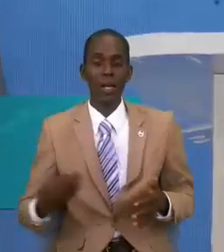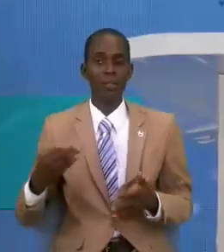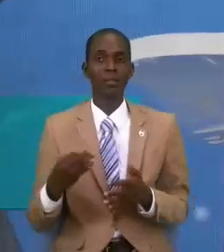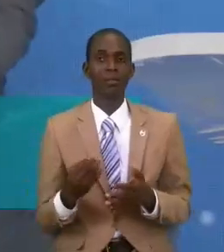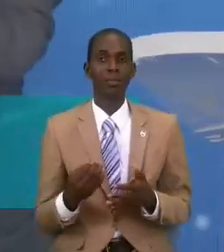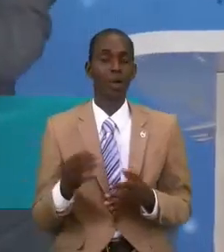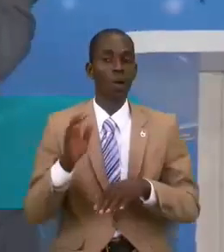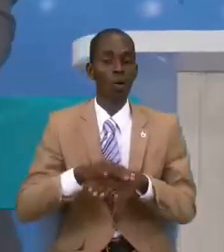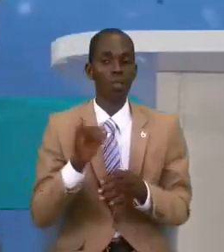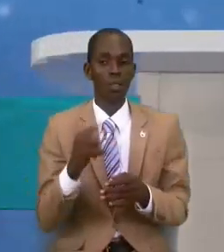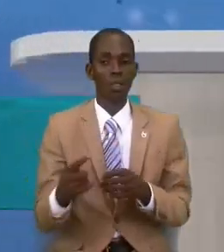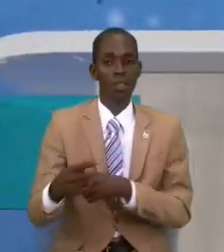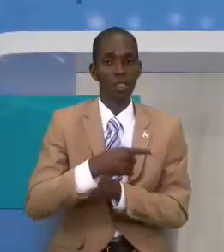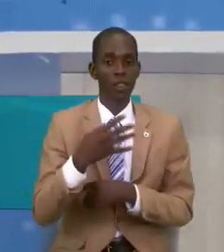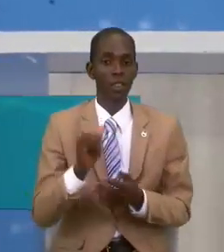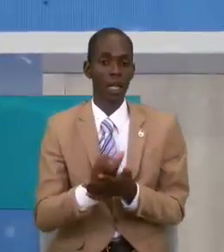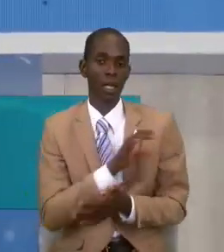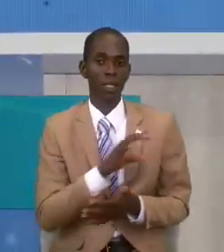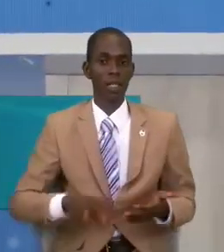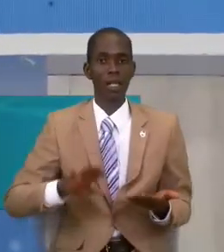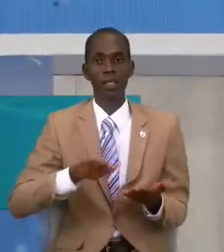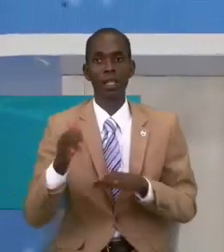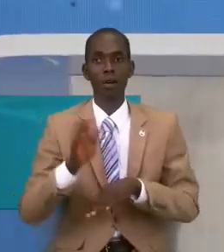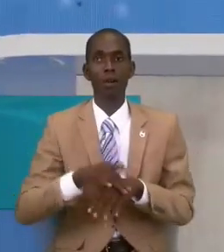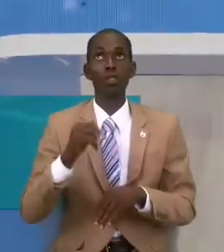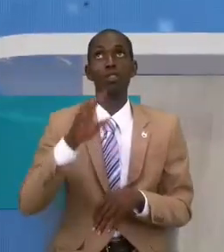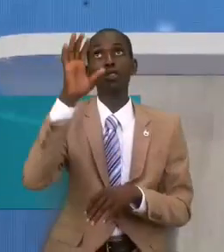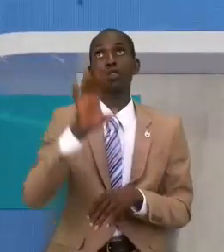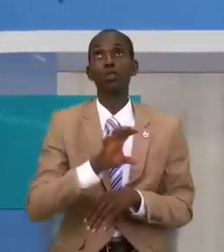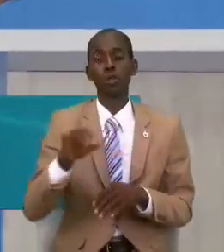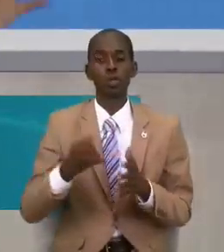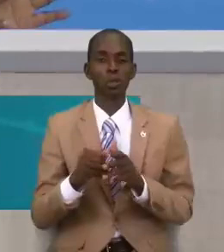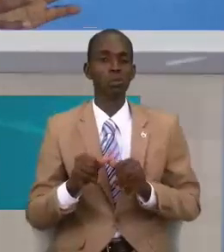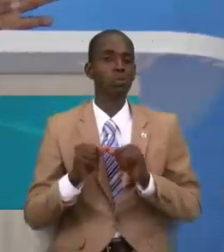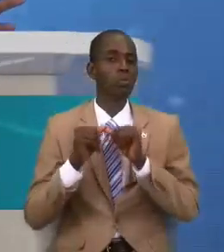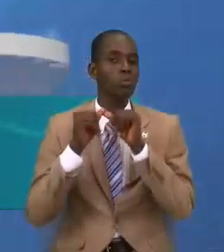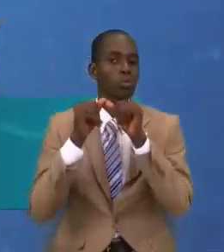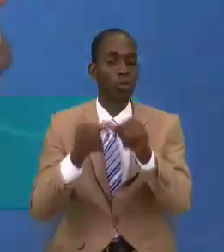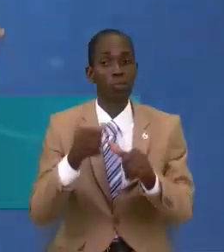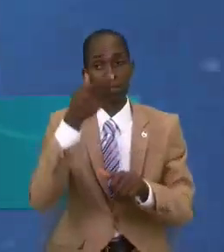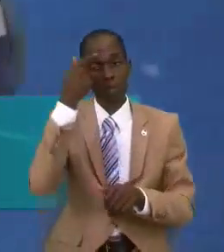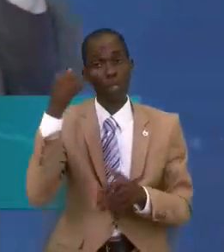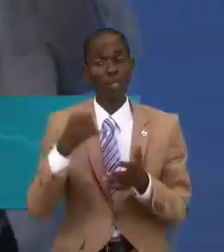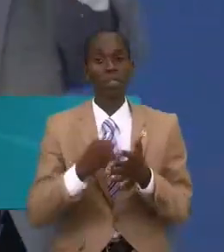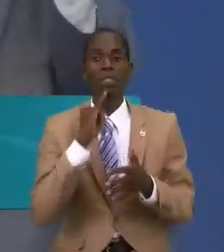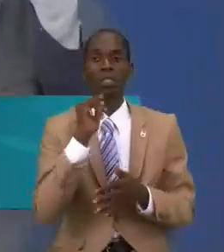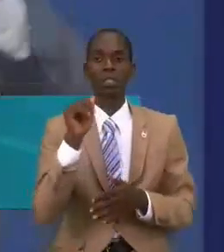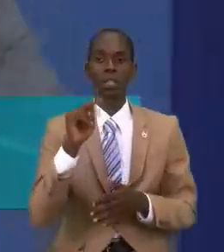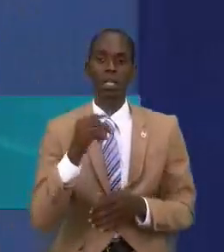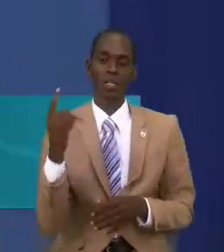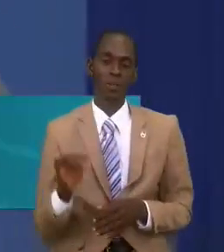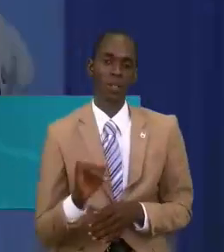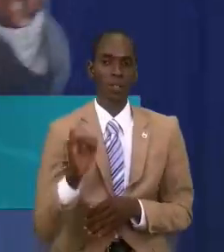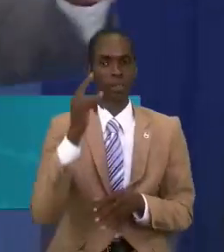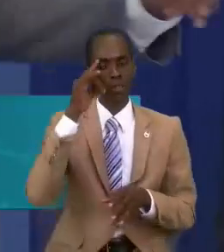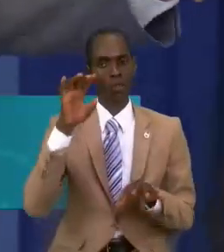on and on, because it is an everlasting covenant, an endless covenant, an eternal